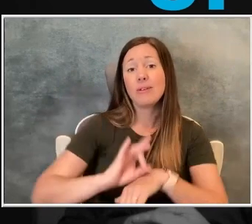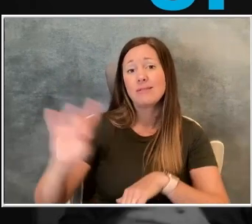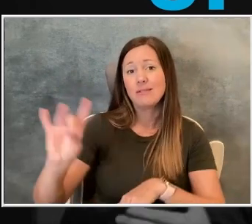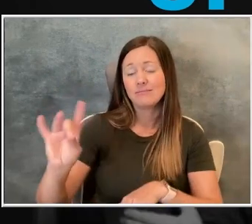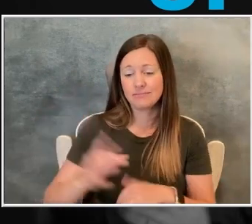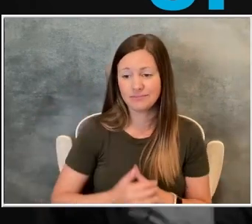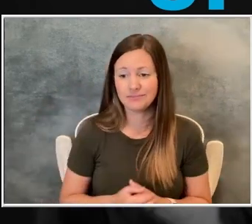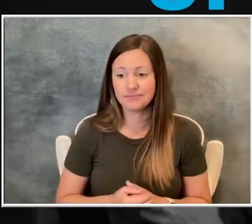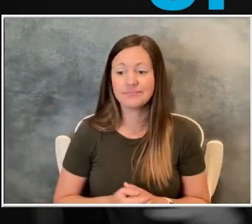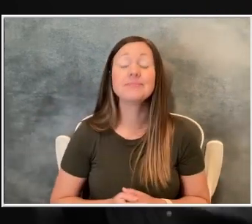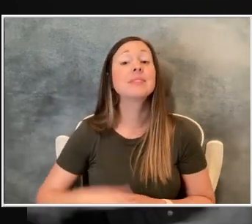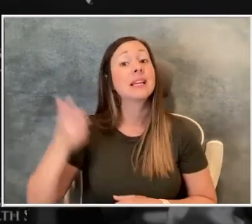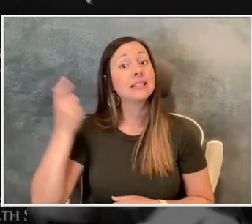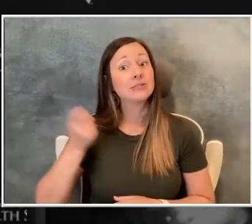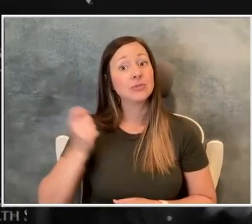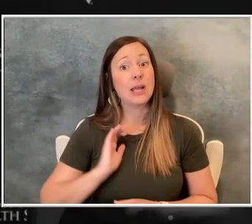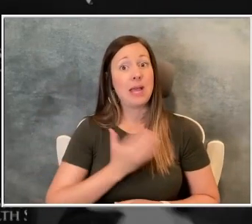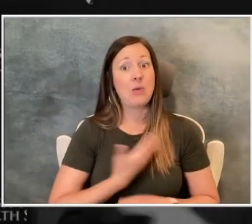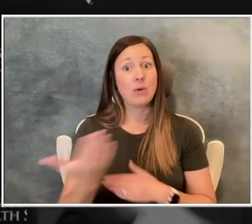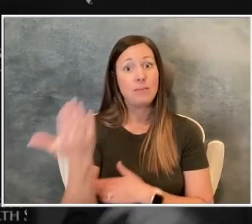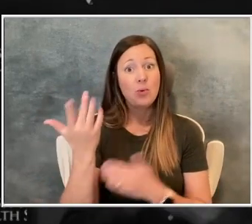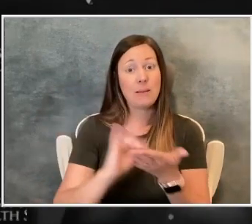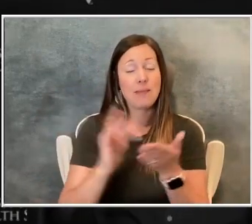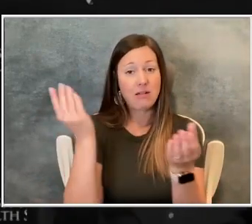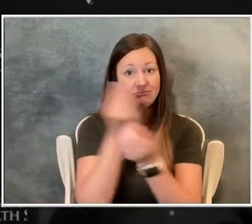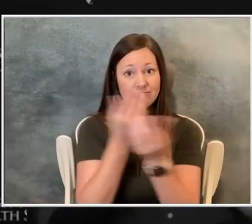Subscribe to our Morning Medical Update and Open